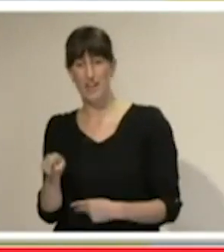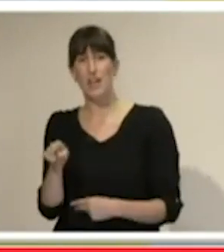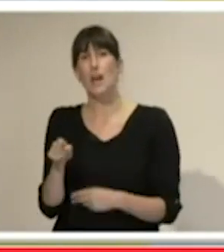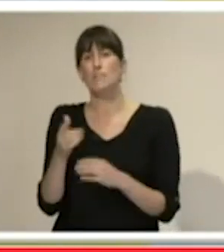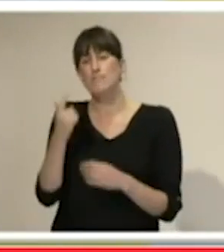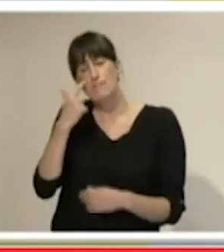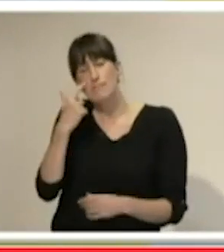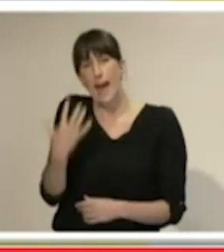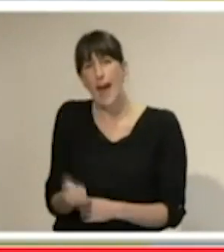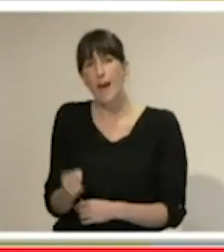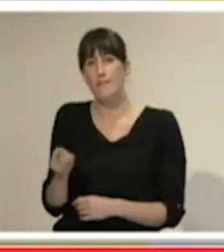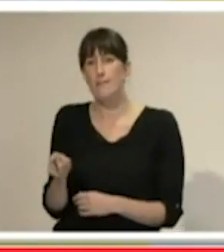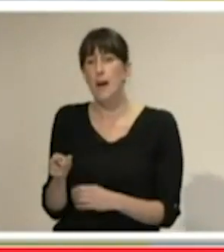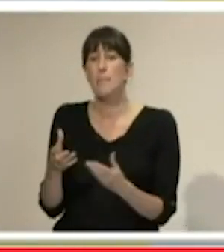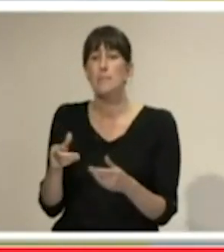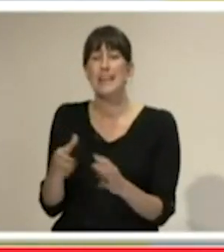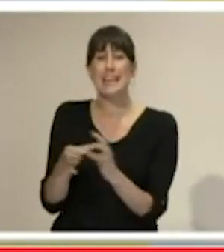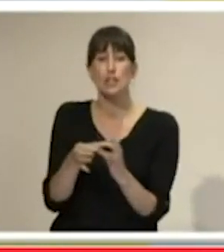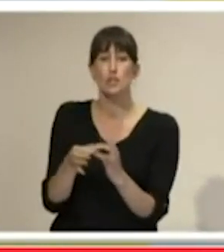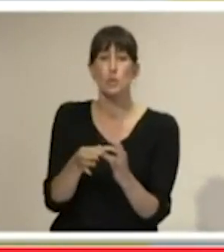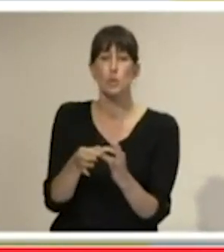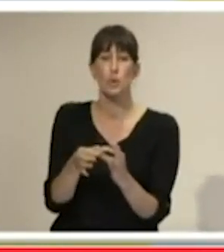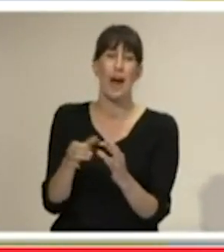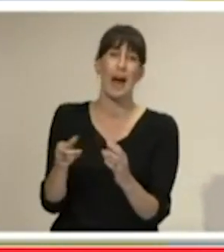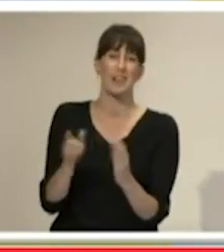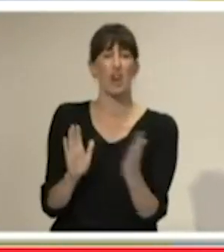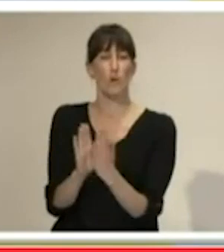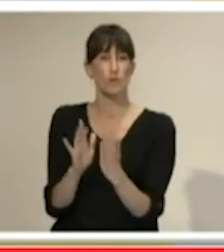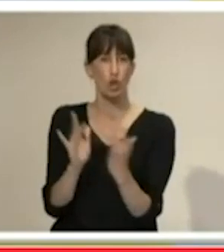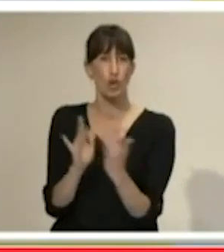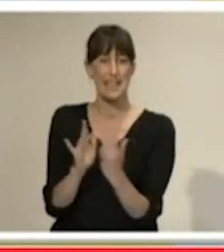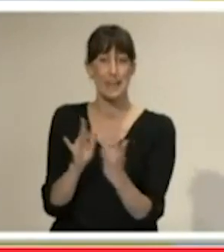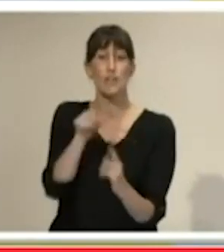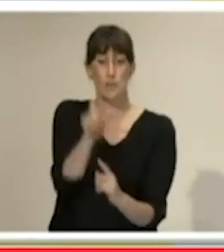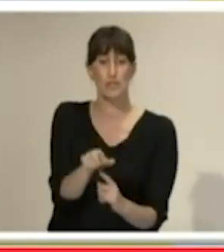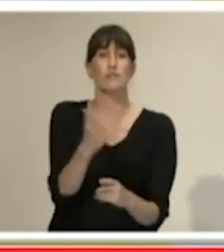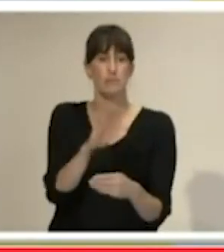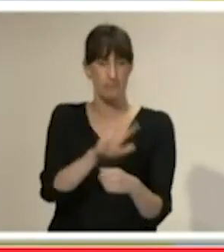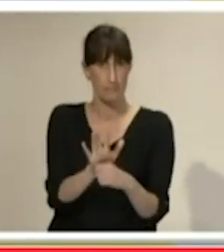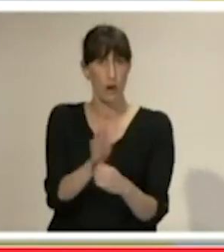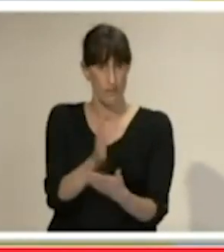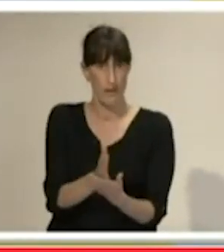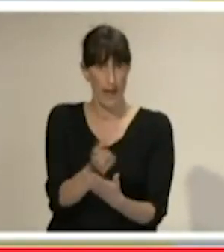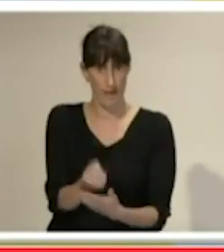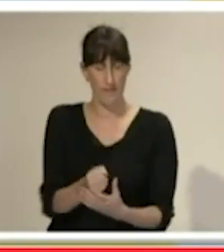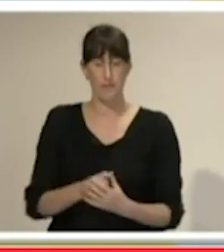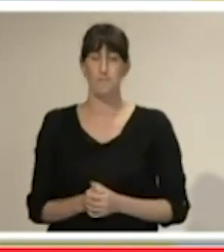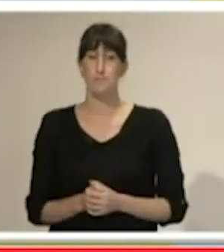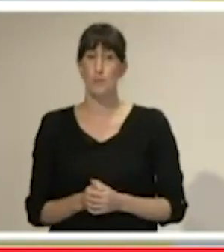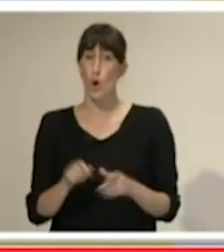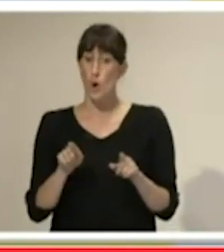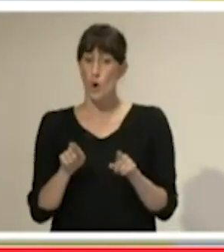with an existing case. That is a close contact of an existing case. In addition to this, we have